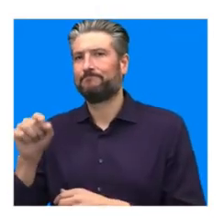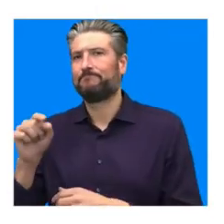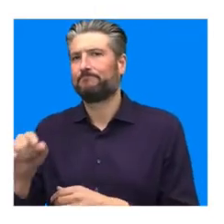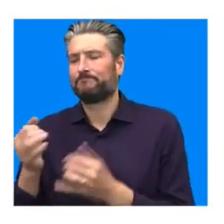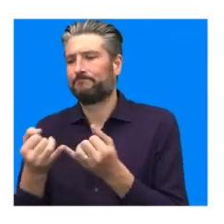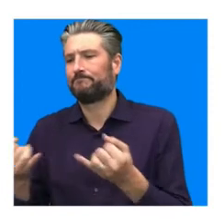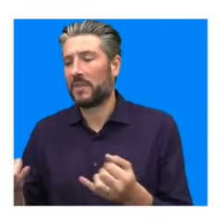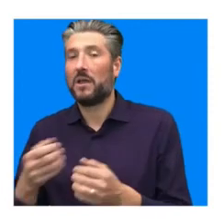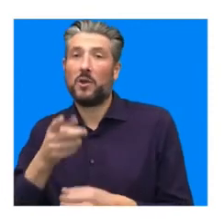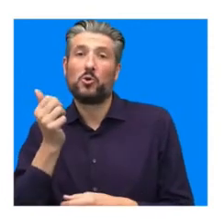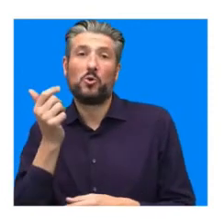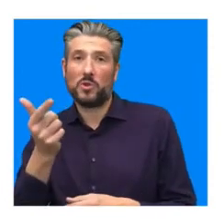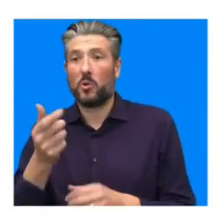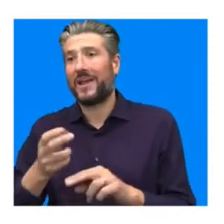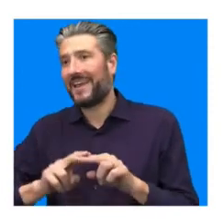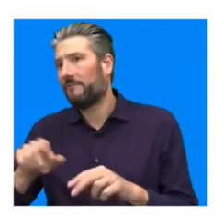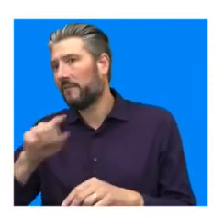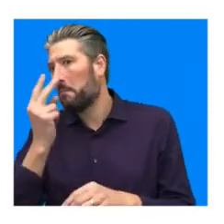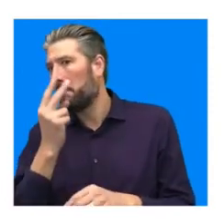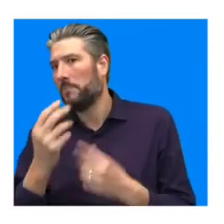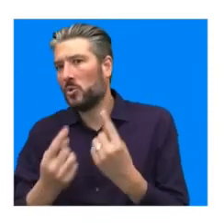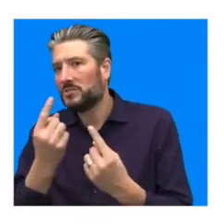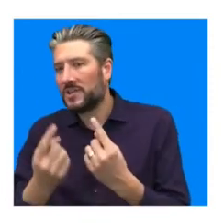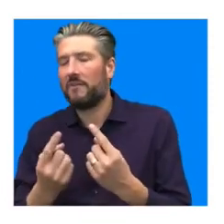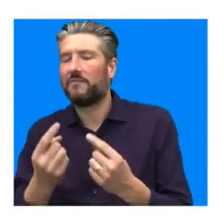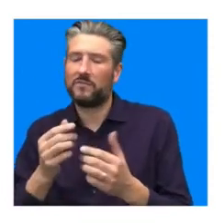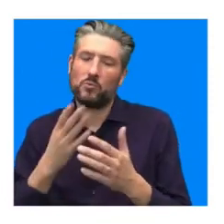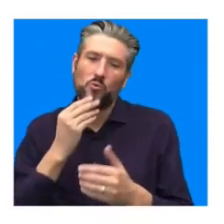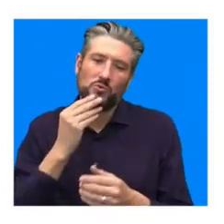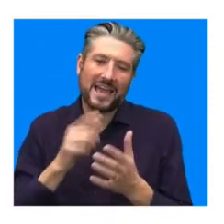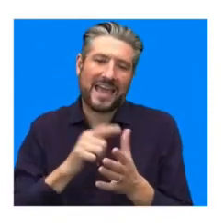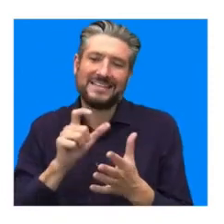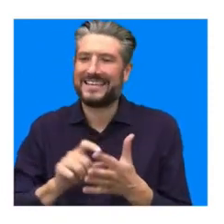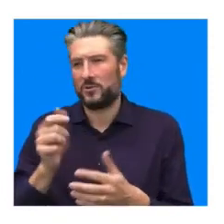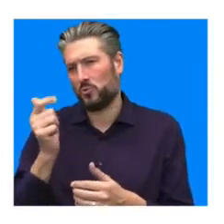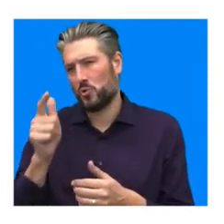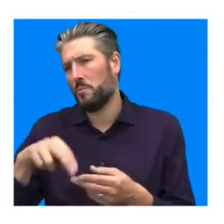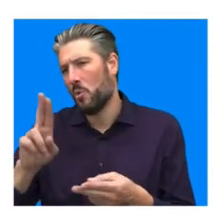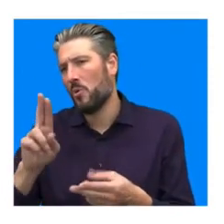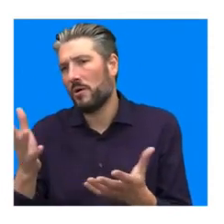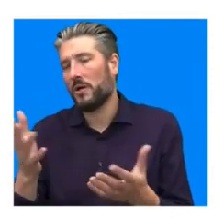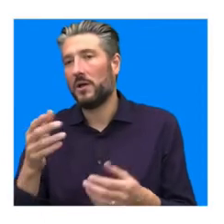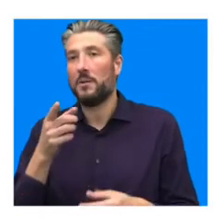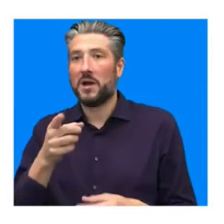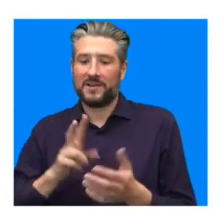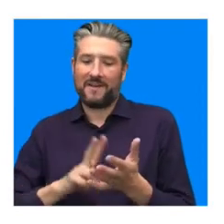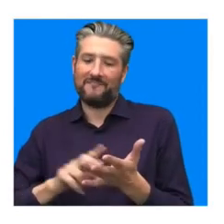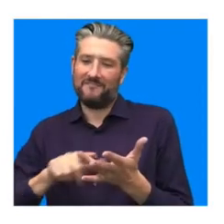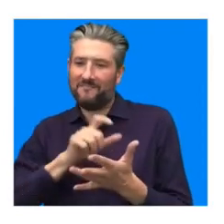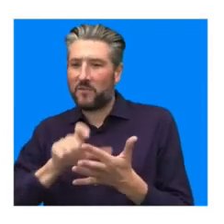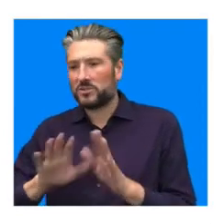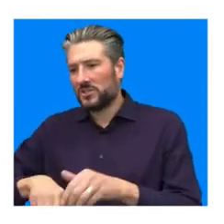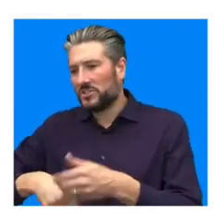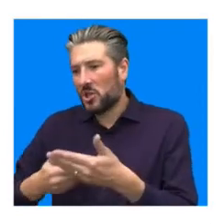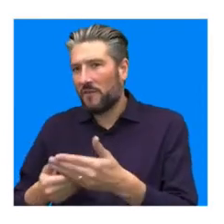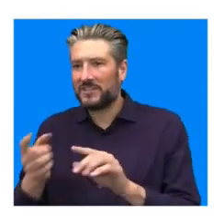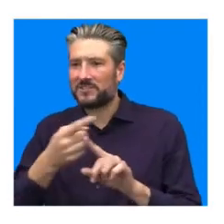do. But there are so many complicating factors to do with the way in which VOD services are distributed over lots of different platforms,